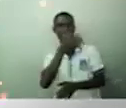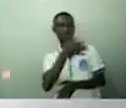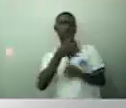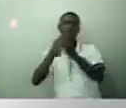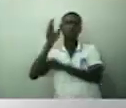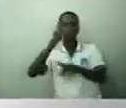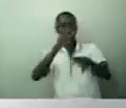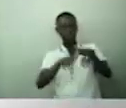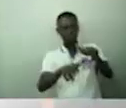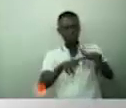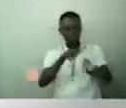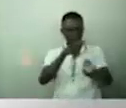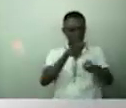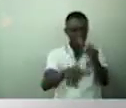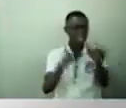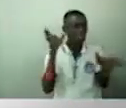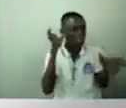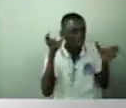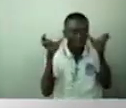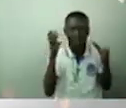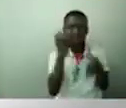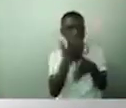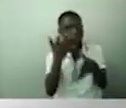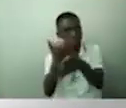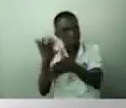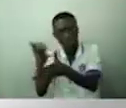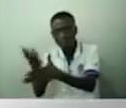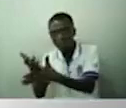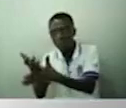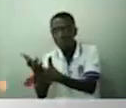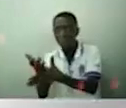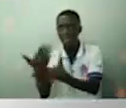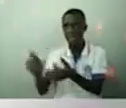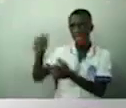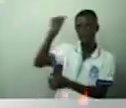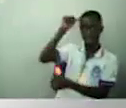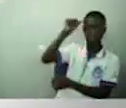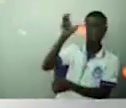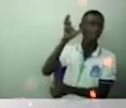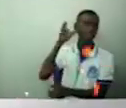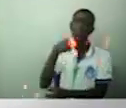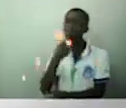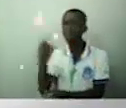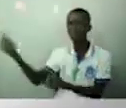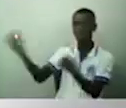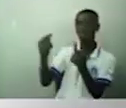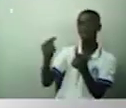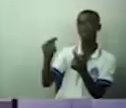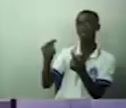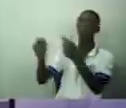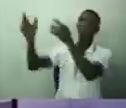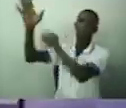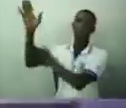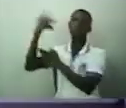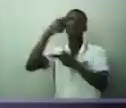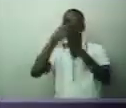and it was making chichire, chichire, chichire. And who's coming? It's God coming to visit man.